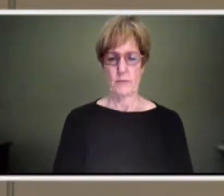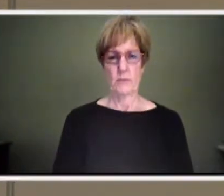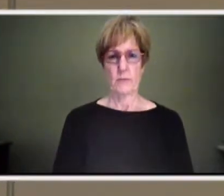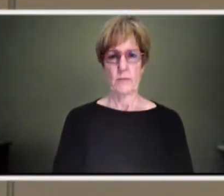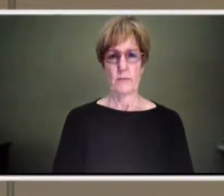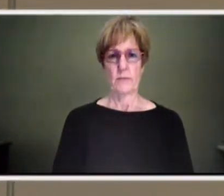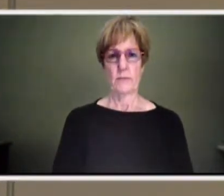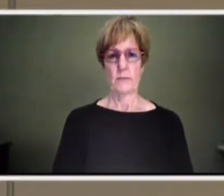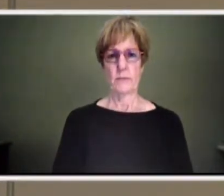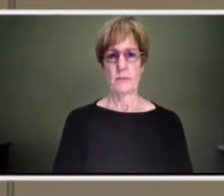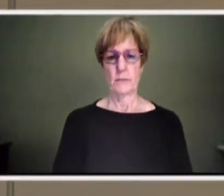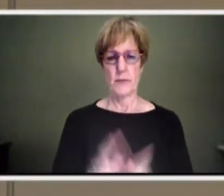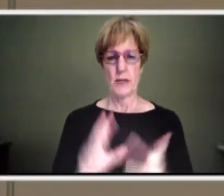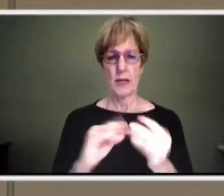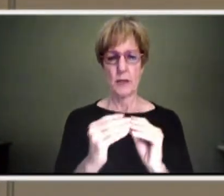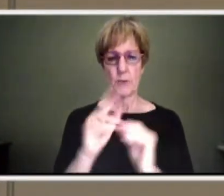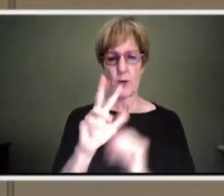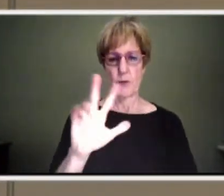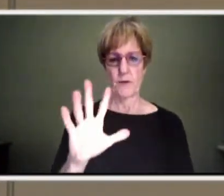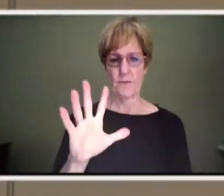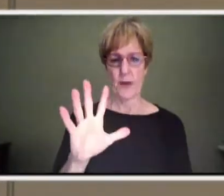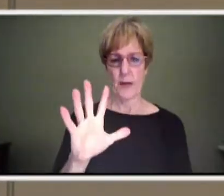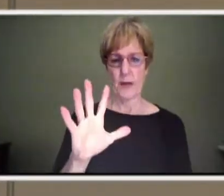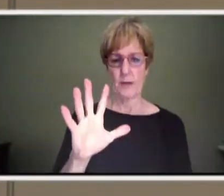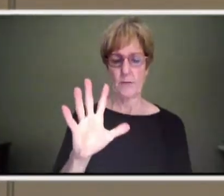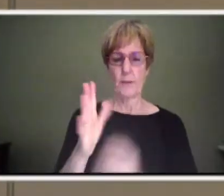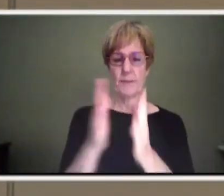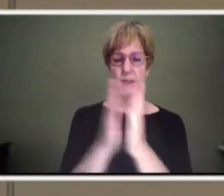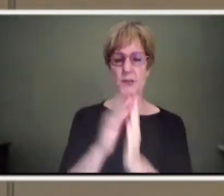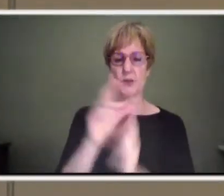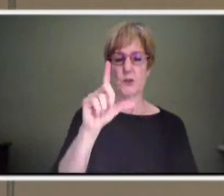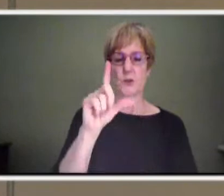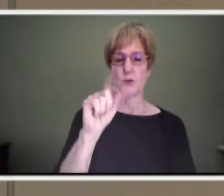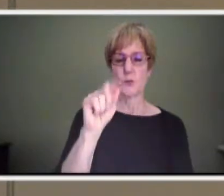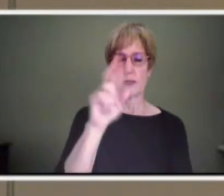Item number 35, rezoning petition